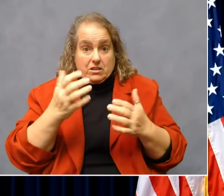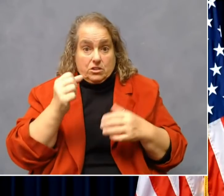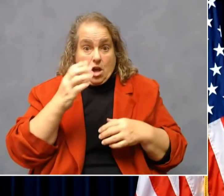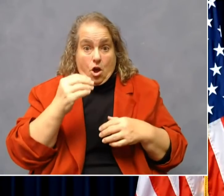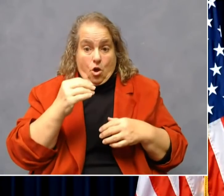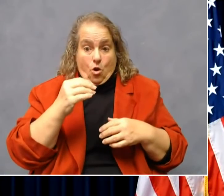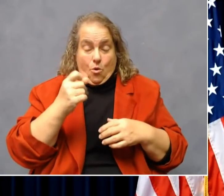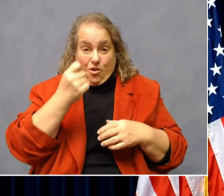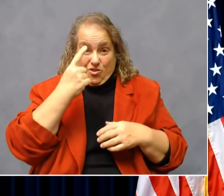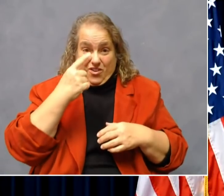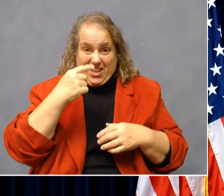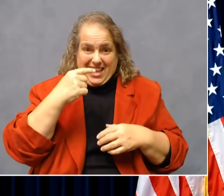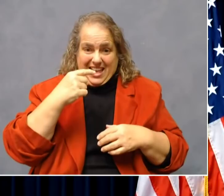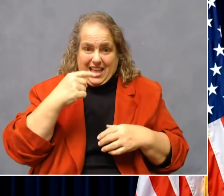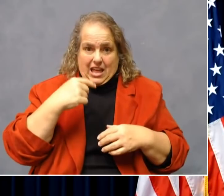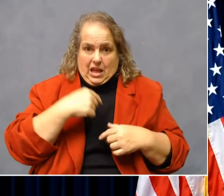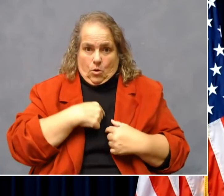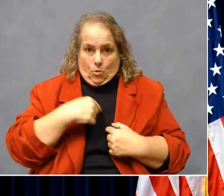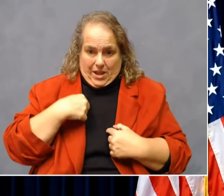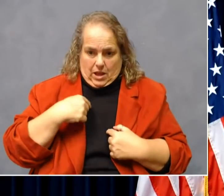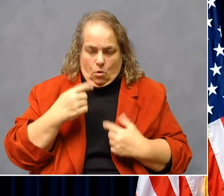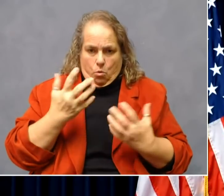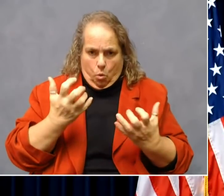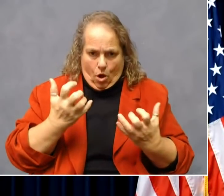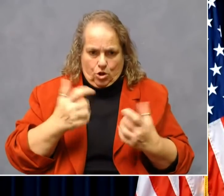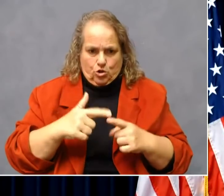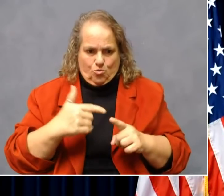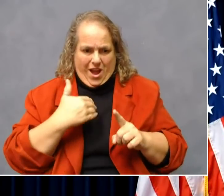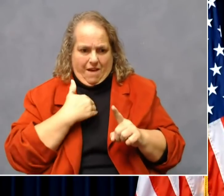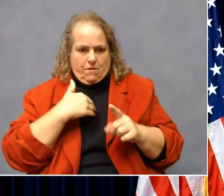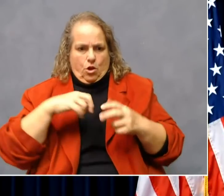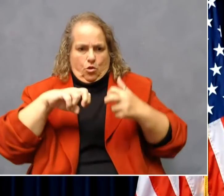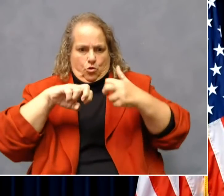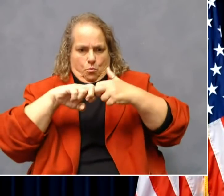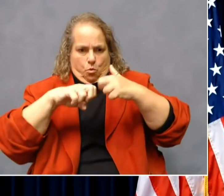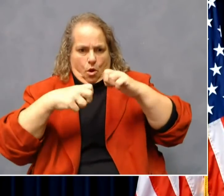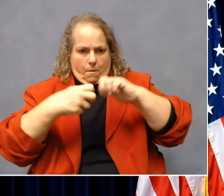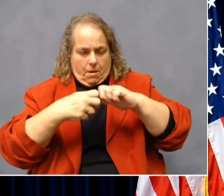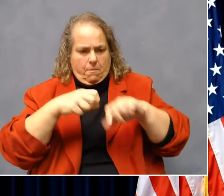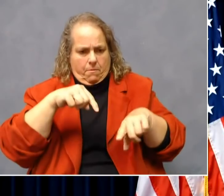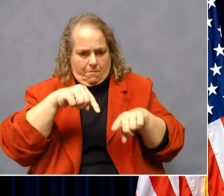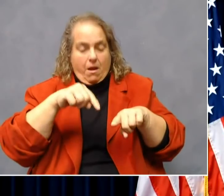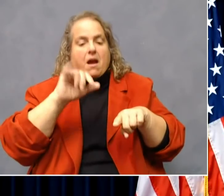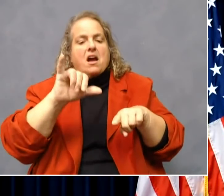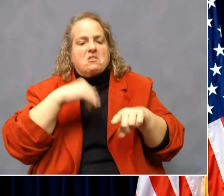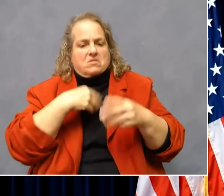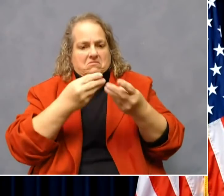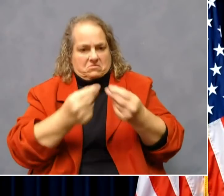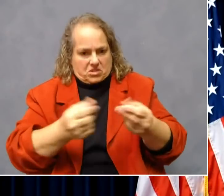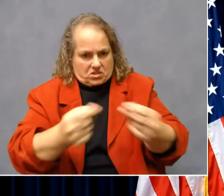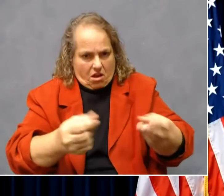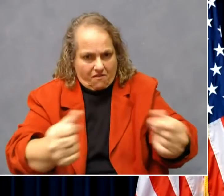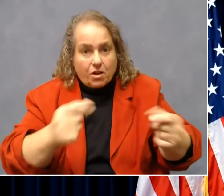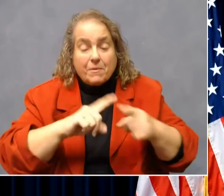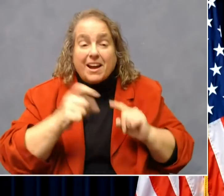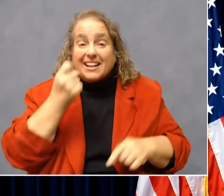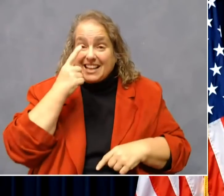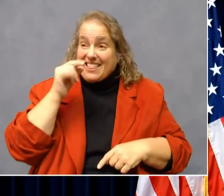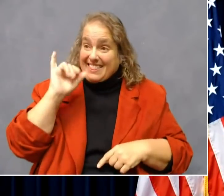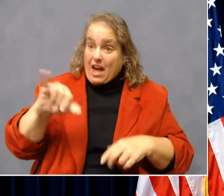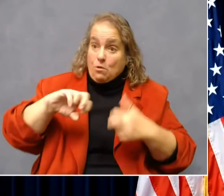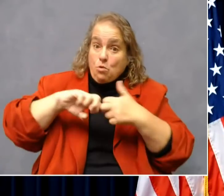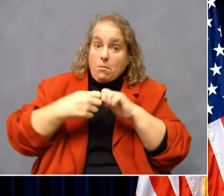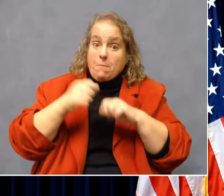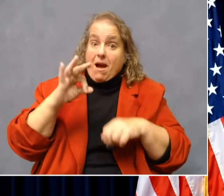to have. Even if that problem is a lot less vaccine early than expected, it's still coming. It is